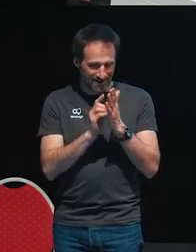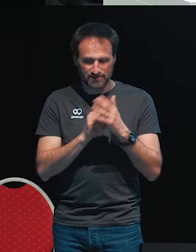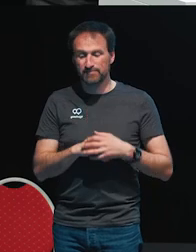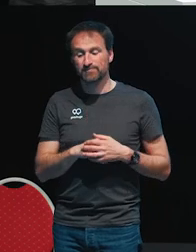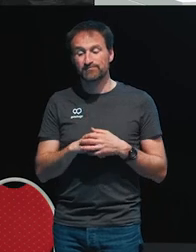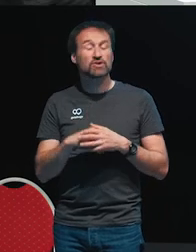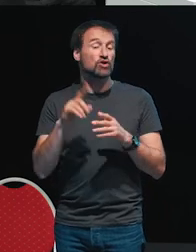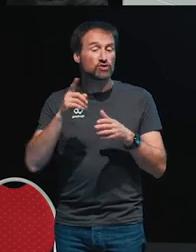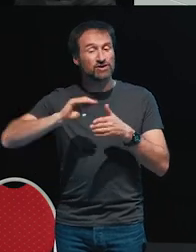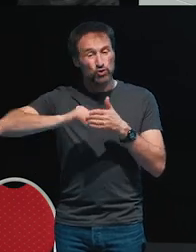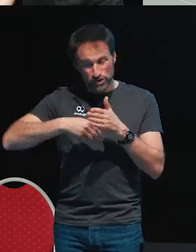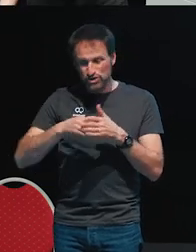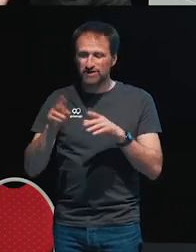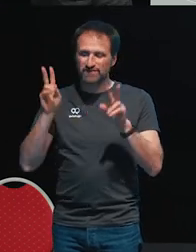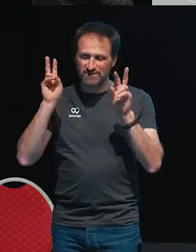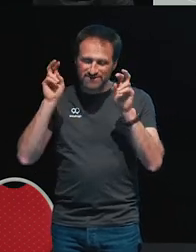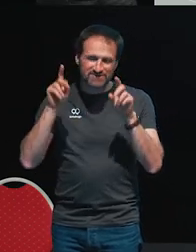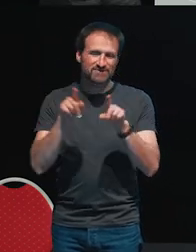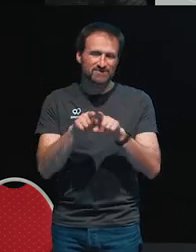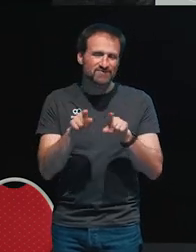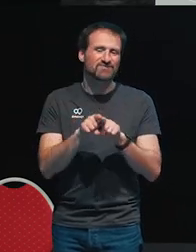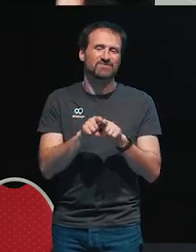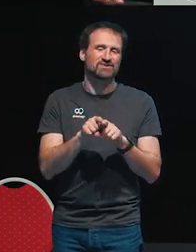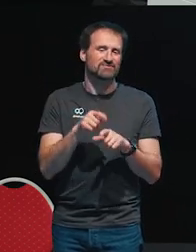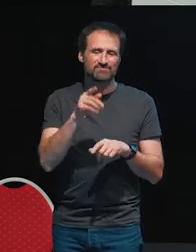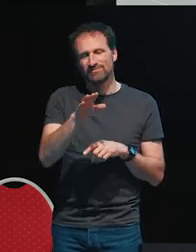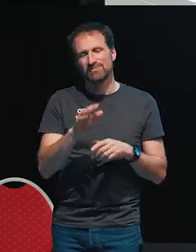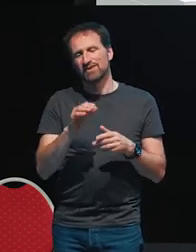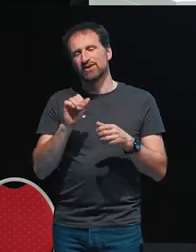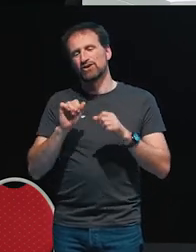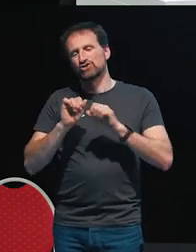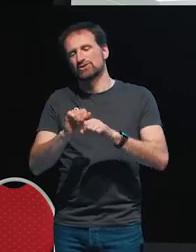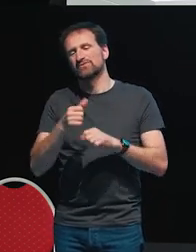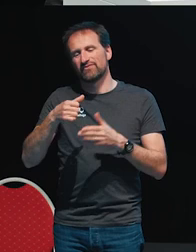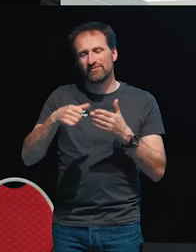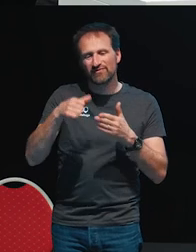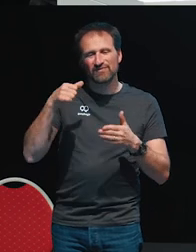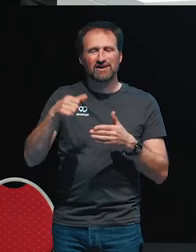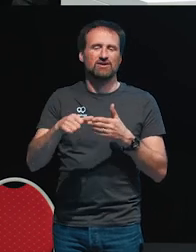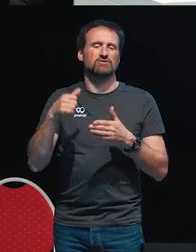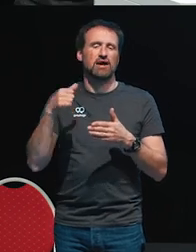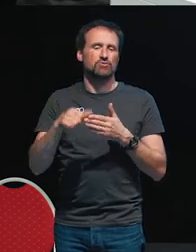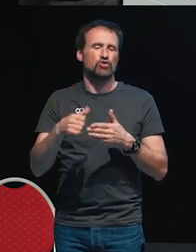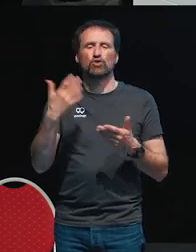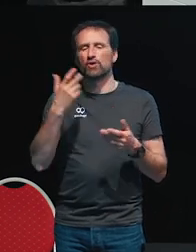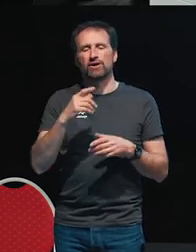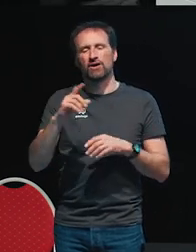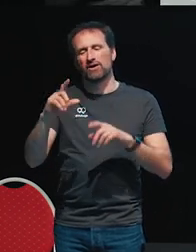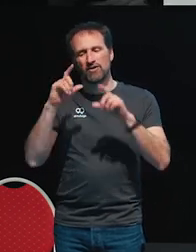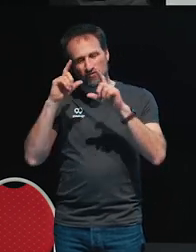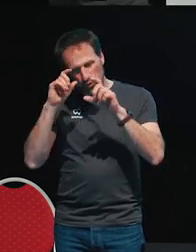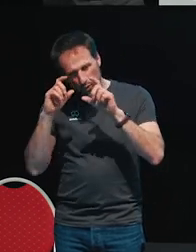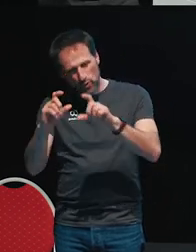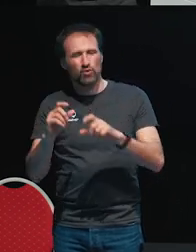the signature is more or less like the UV protection thingies on a password or fingerprint thingies. It basically shows that it's a valid